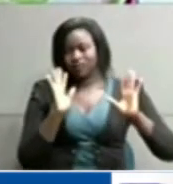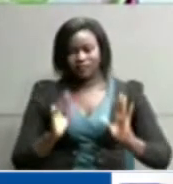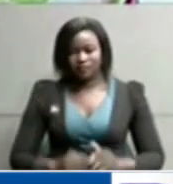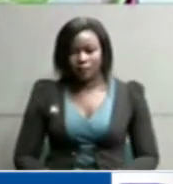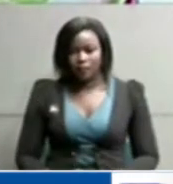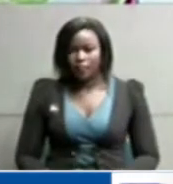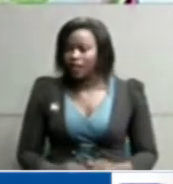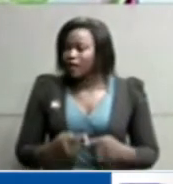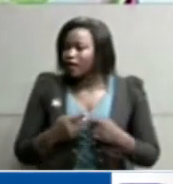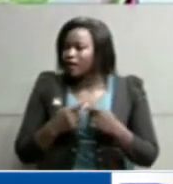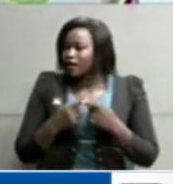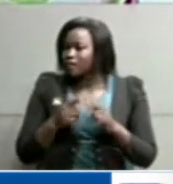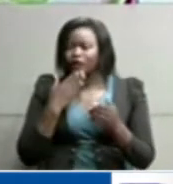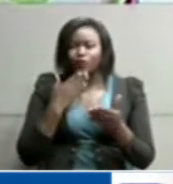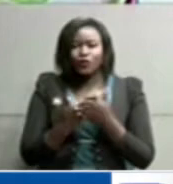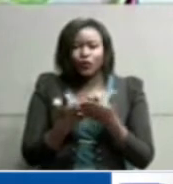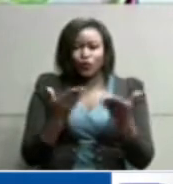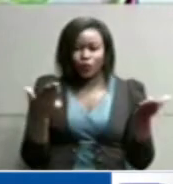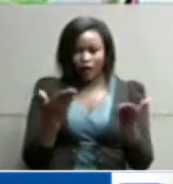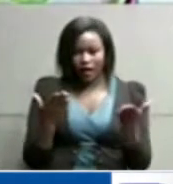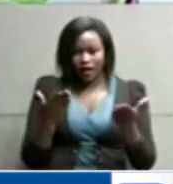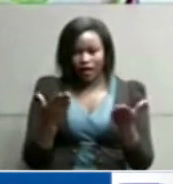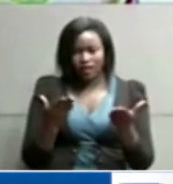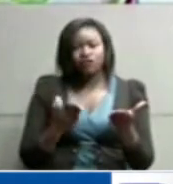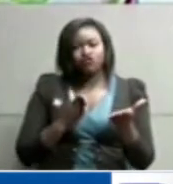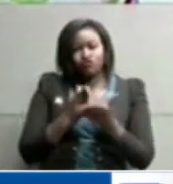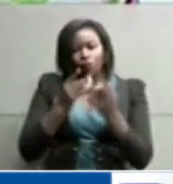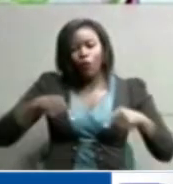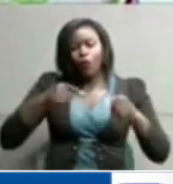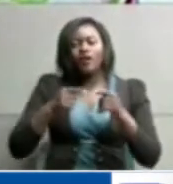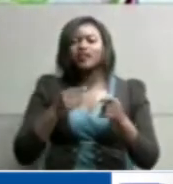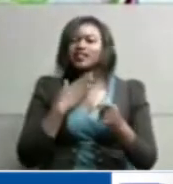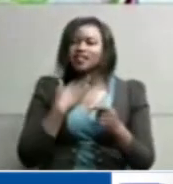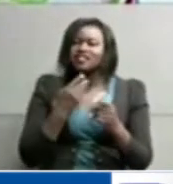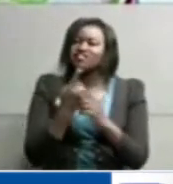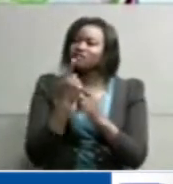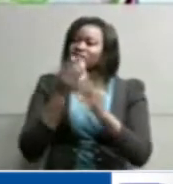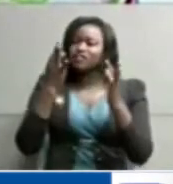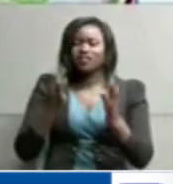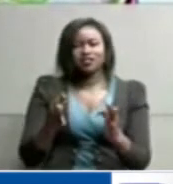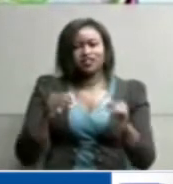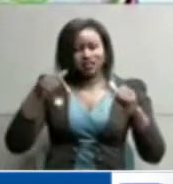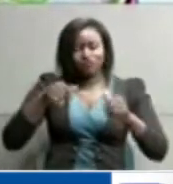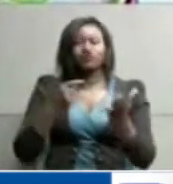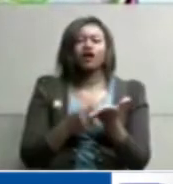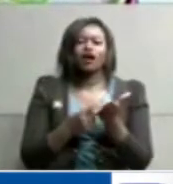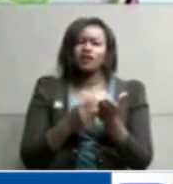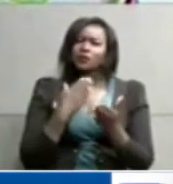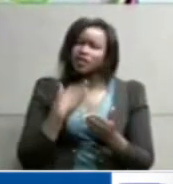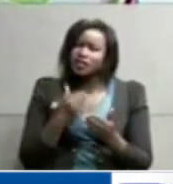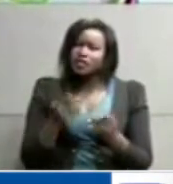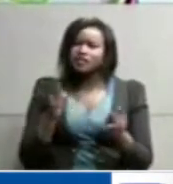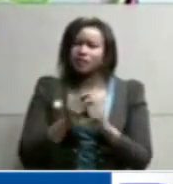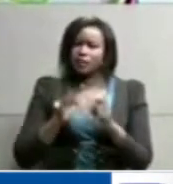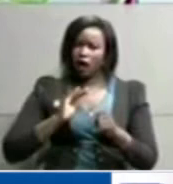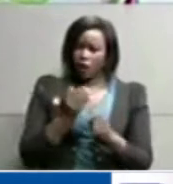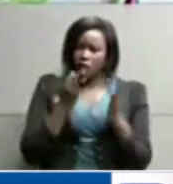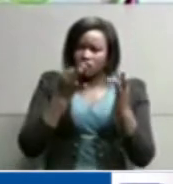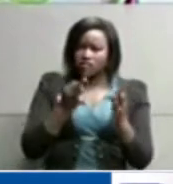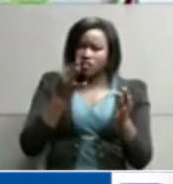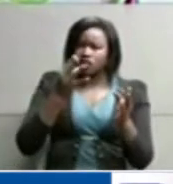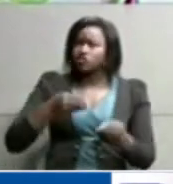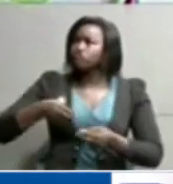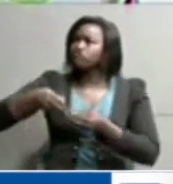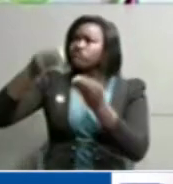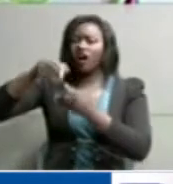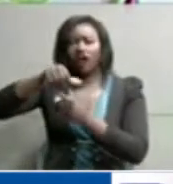The good thing is that we need the cargo, of course. The country needs the cargo. And even to take out our own cargo, which is going